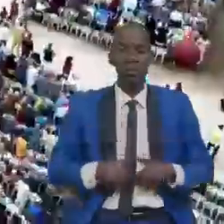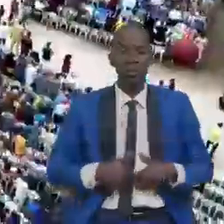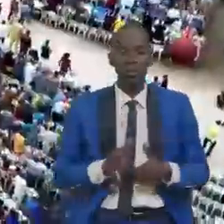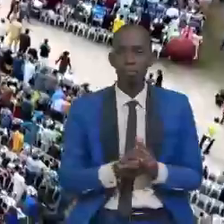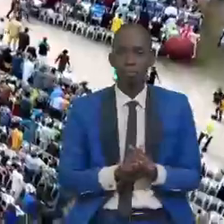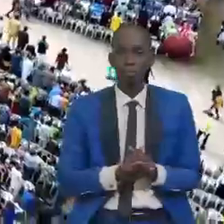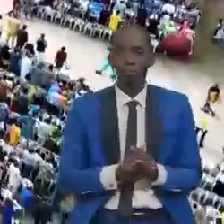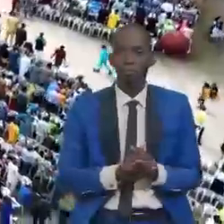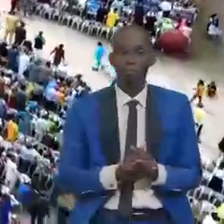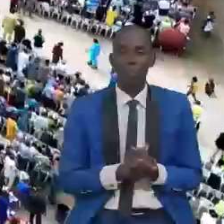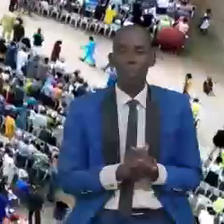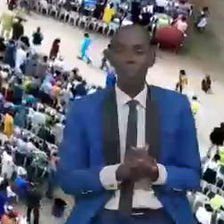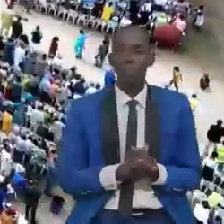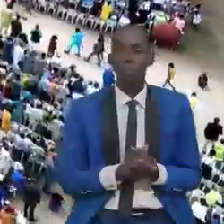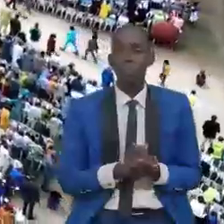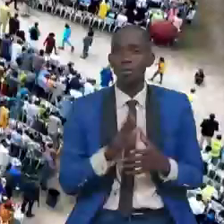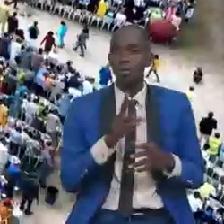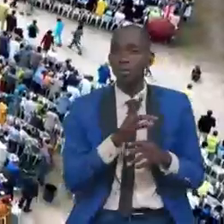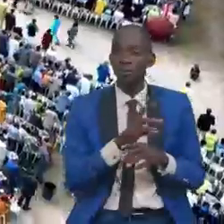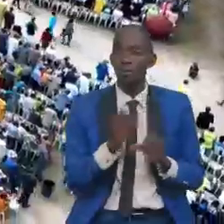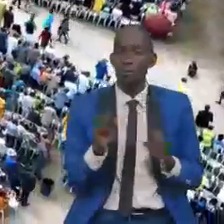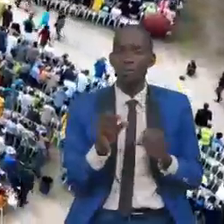no power without prayer